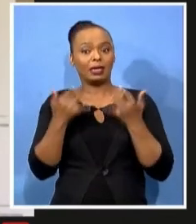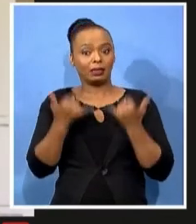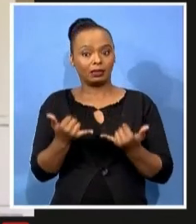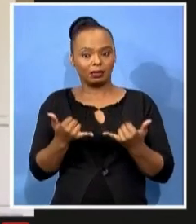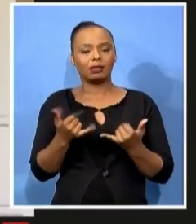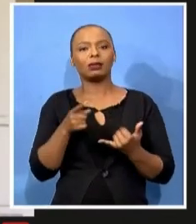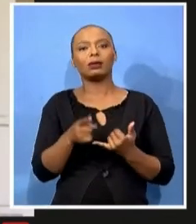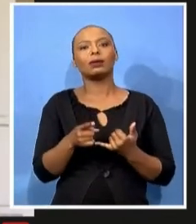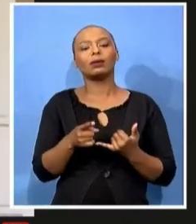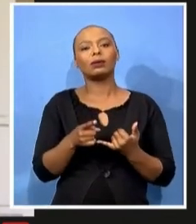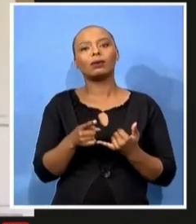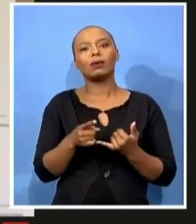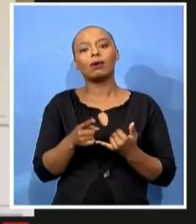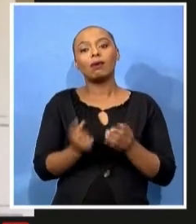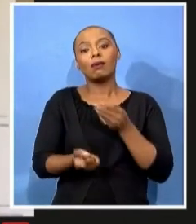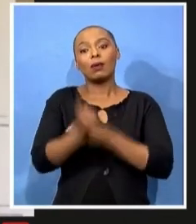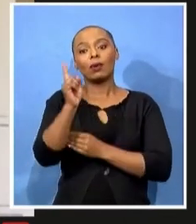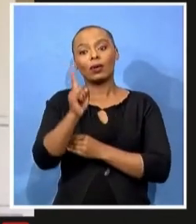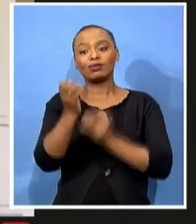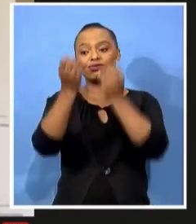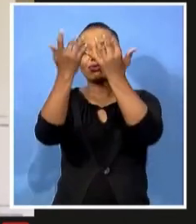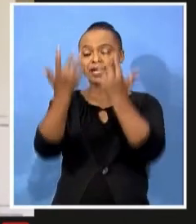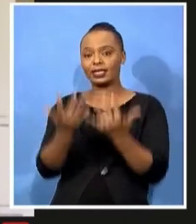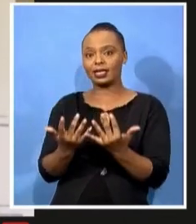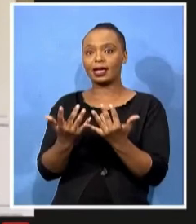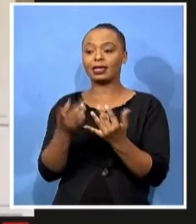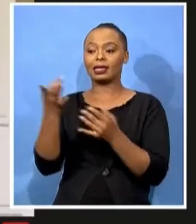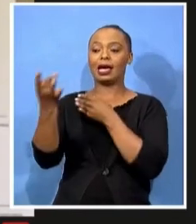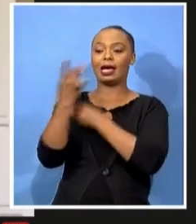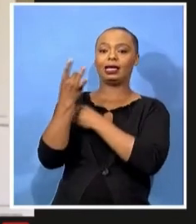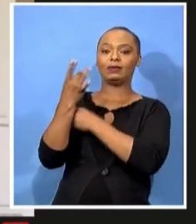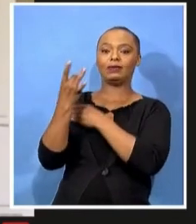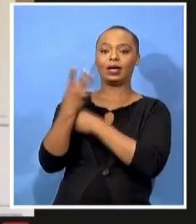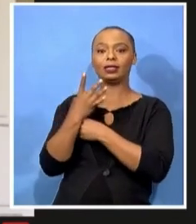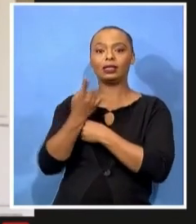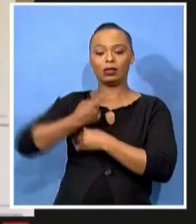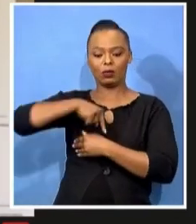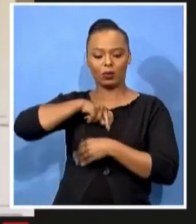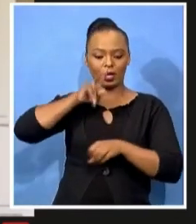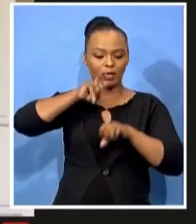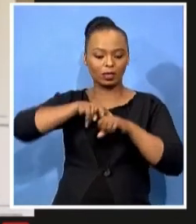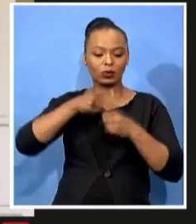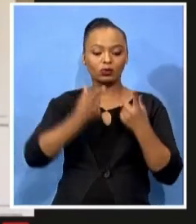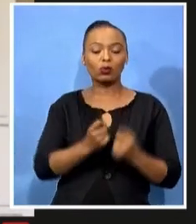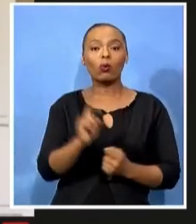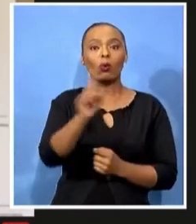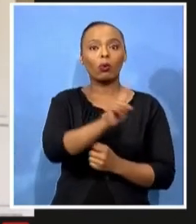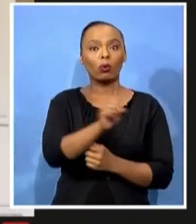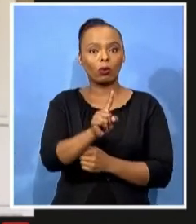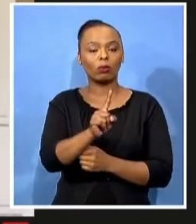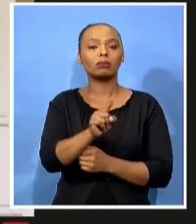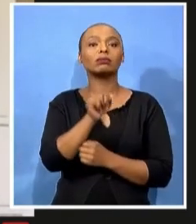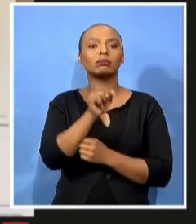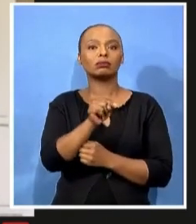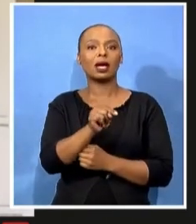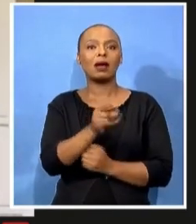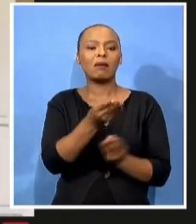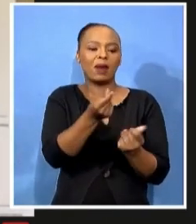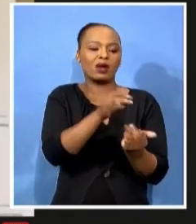had advised that what we needed to do is to raise the money so that there's no need